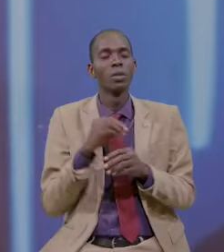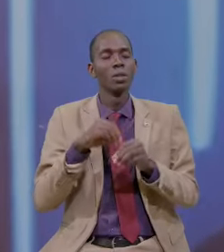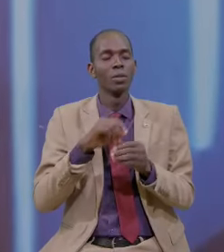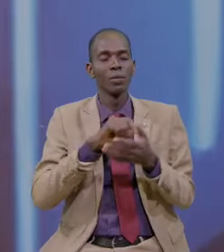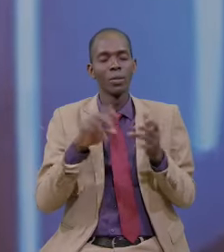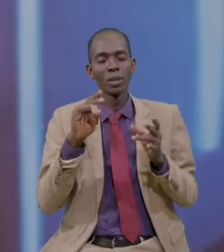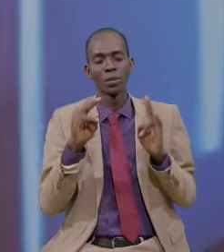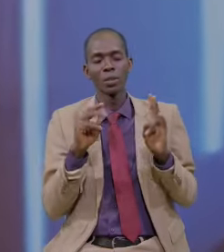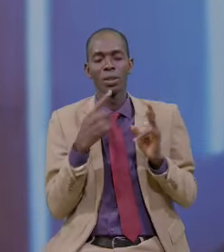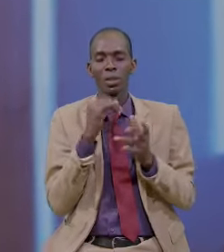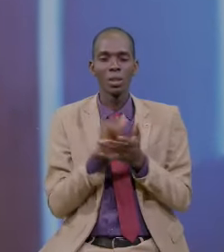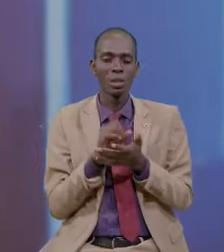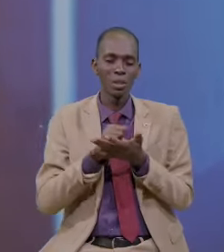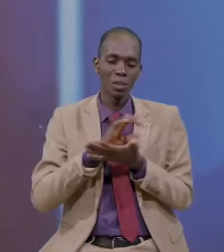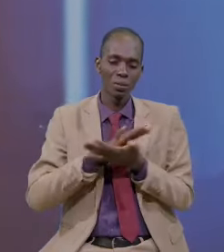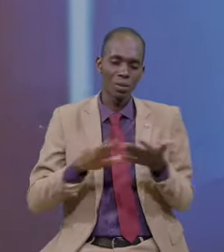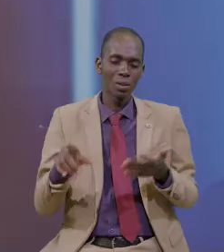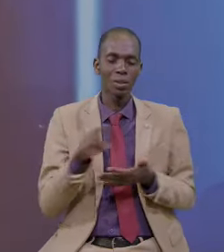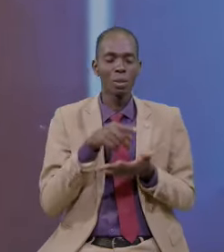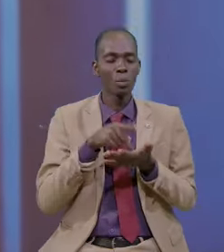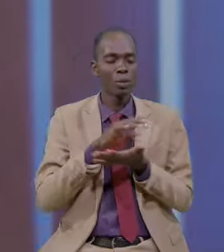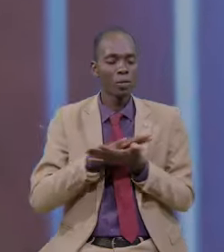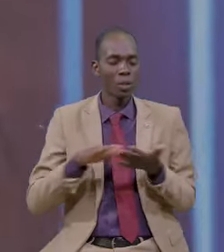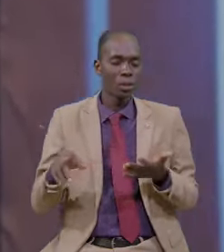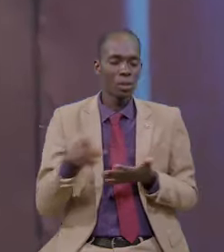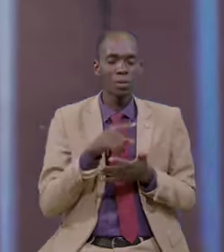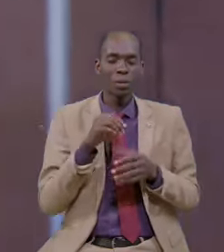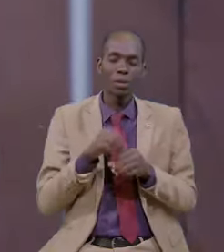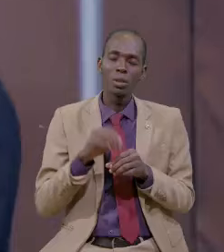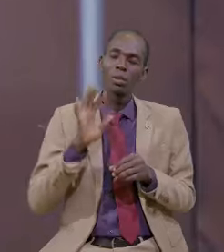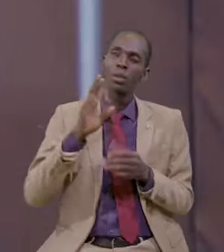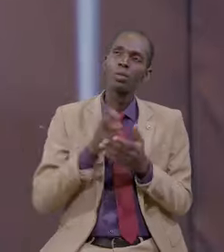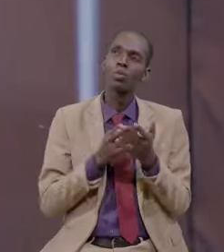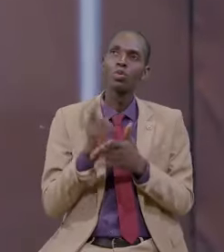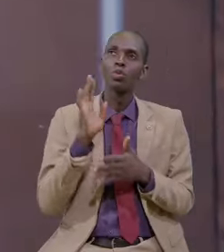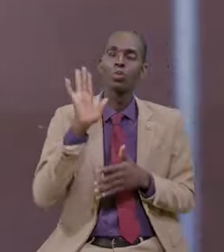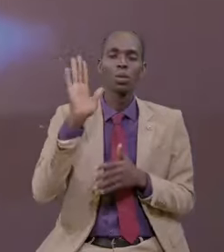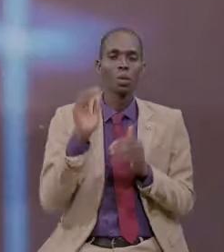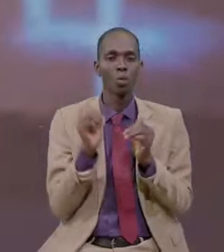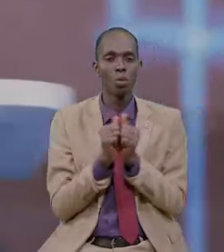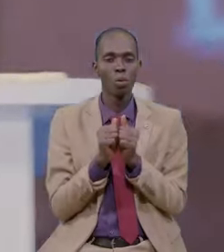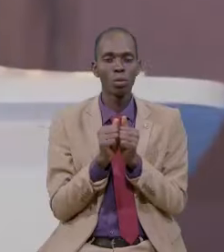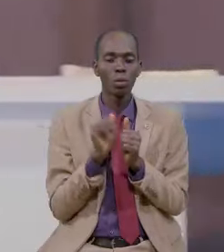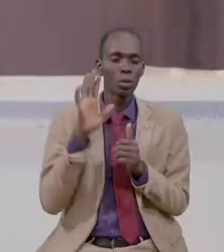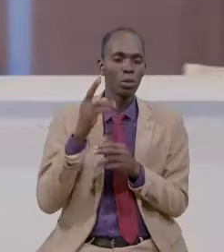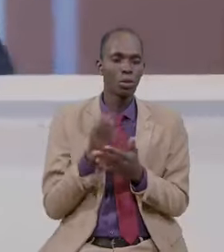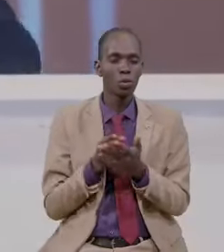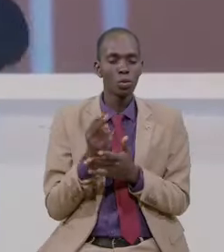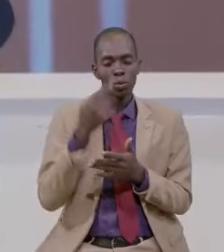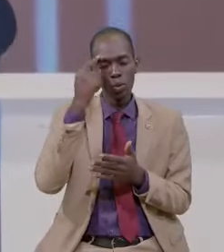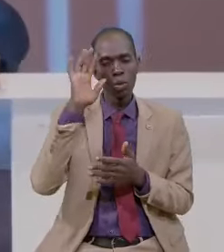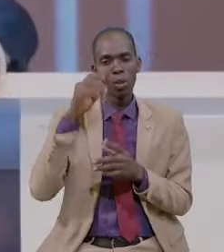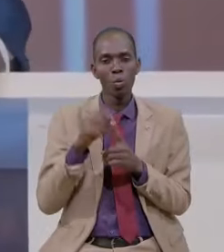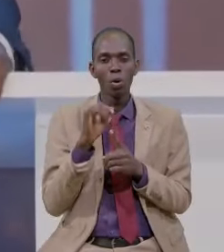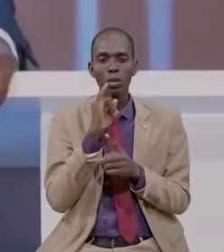purify them, purge them in thy truth. What thy truth? Thy word is truth. It was after that in verse 18,